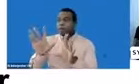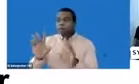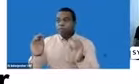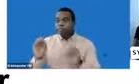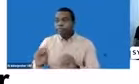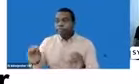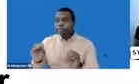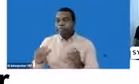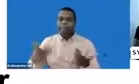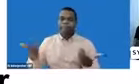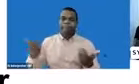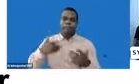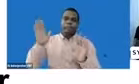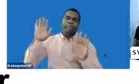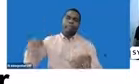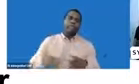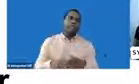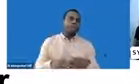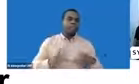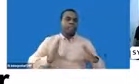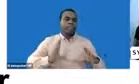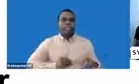we don't know if there will be